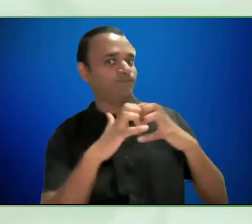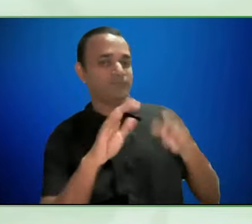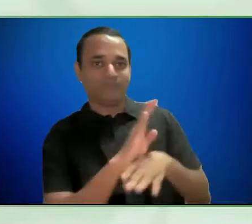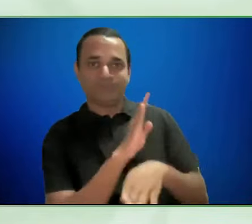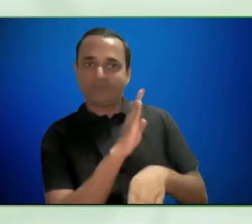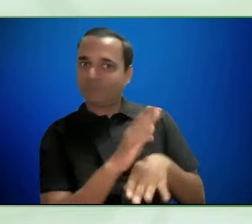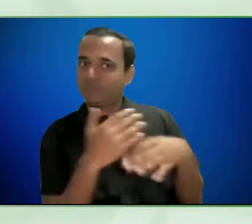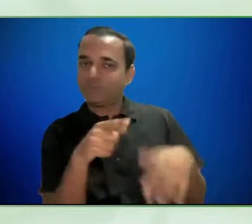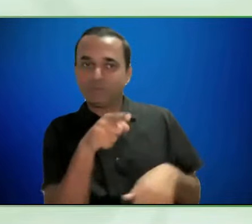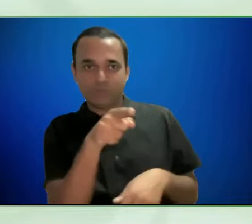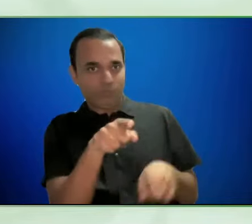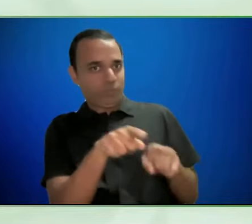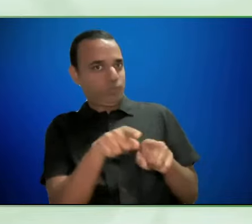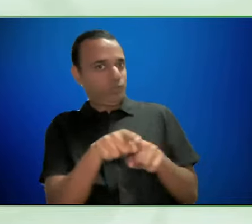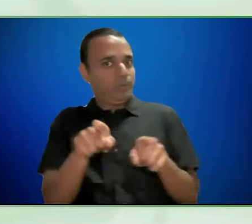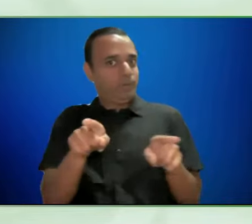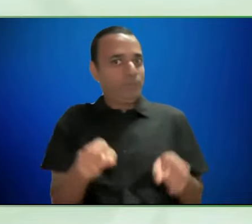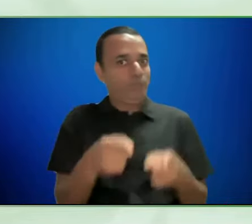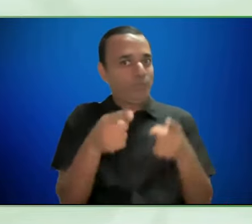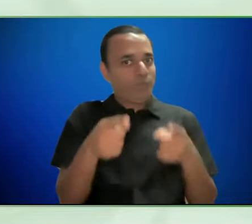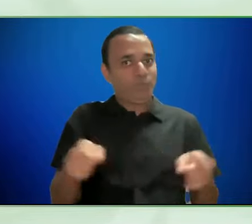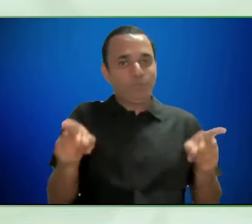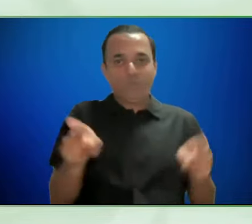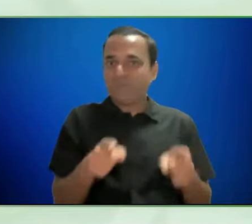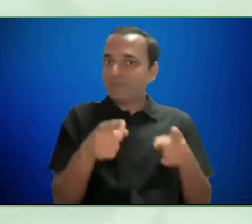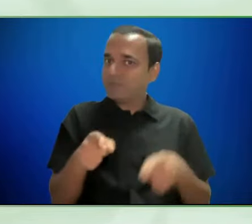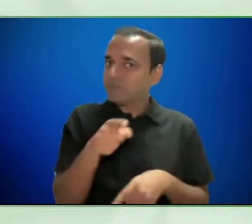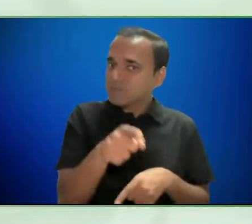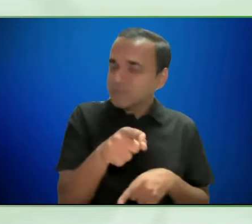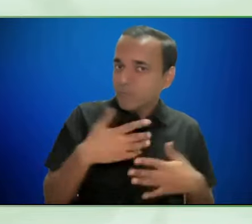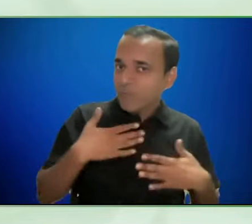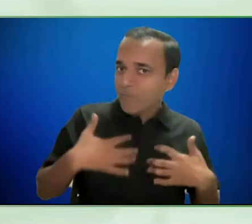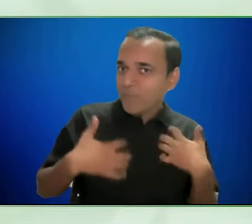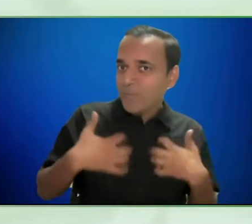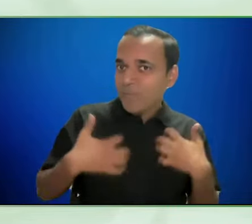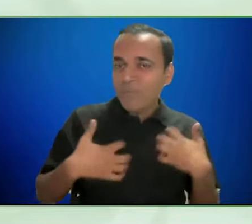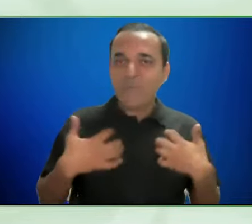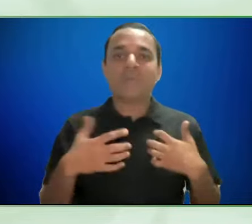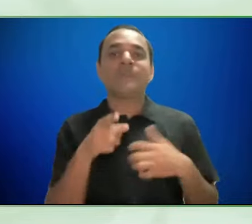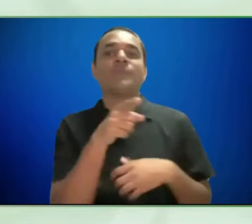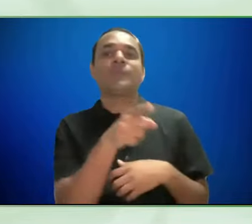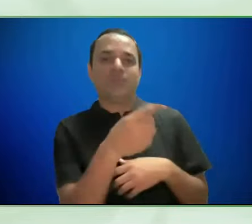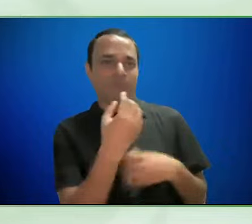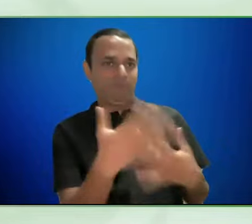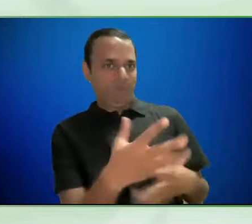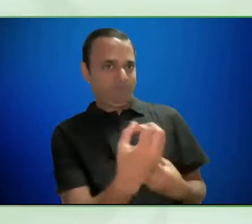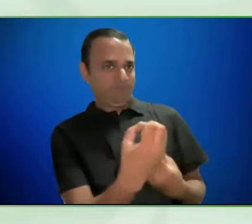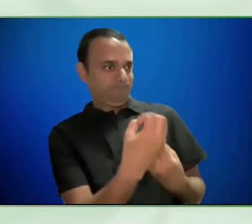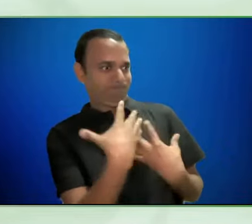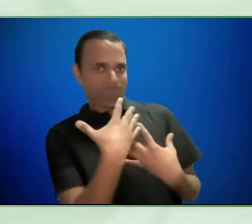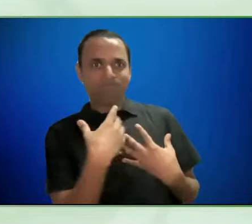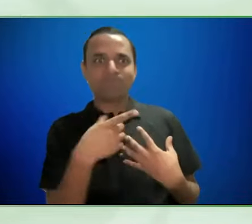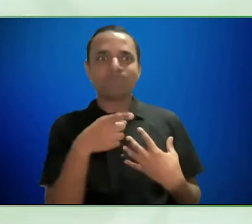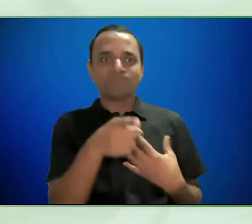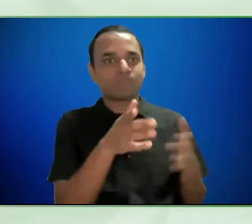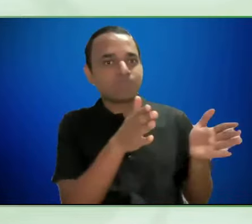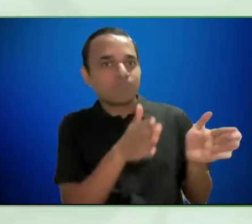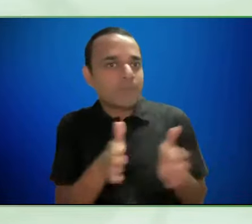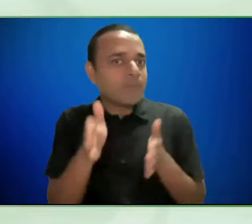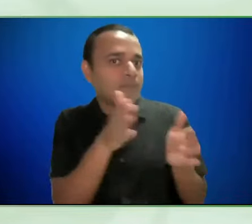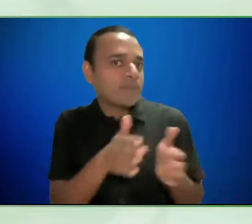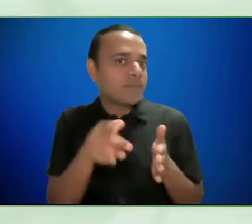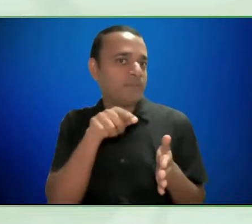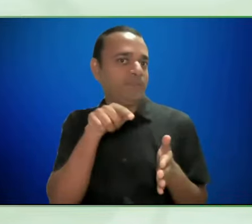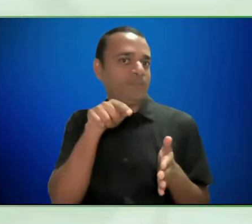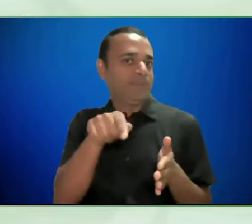to design a course together. Yes. And I will try to pronounce the topic. I did a lot of training for that, but